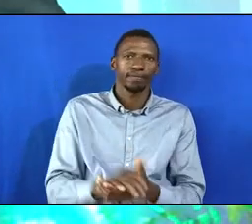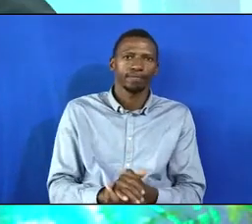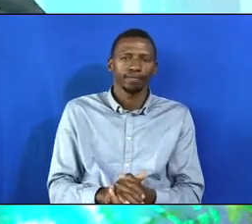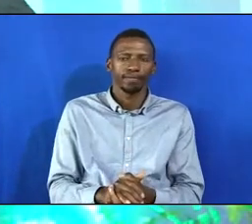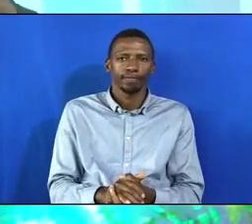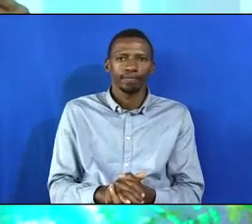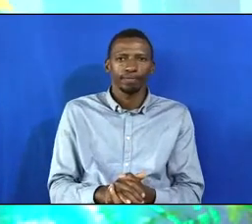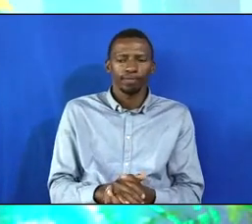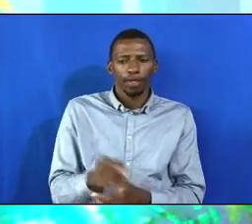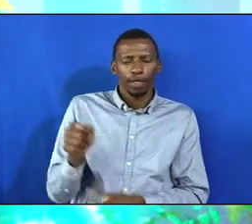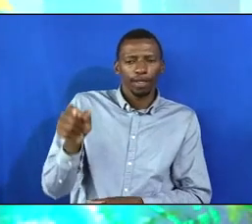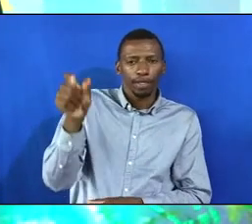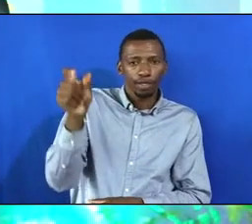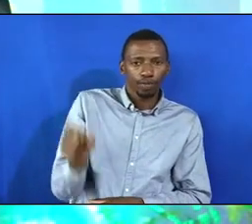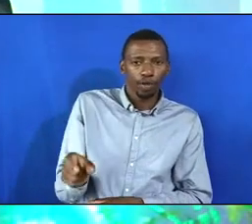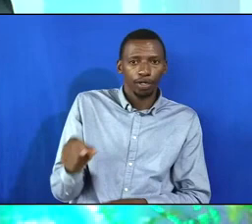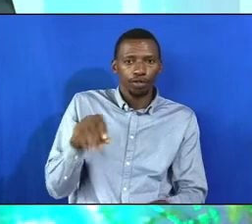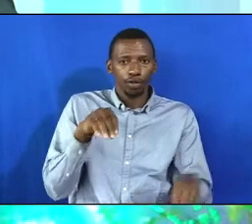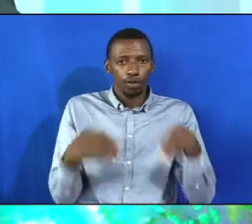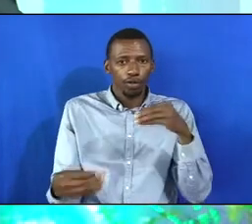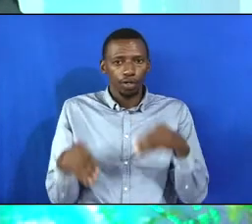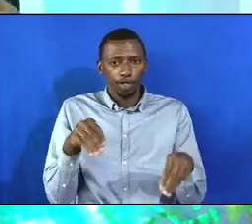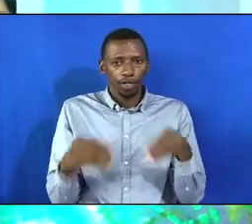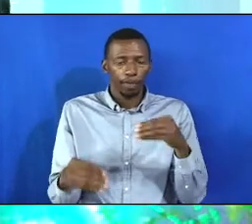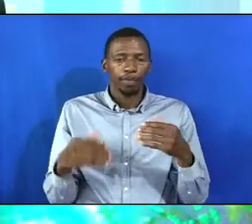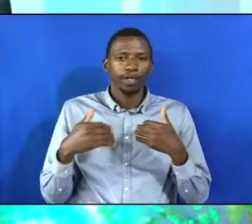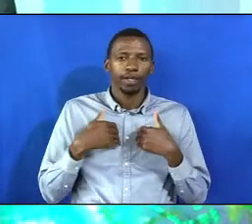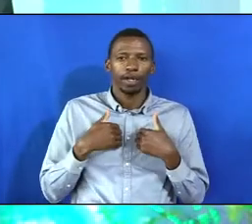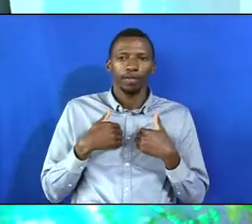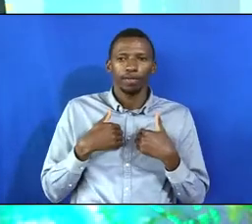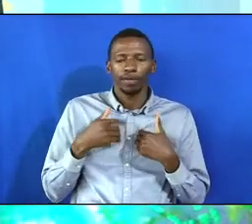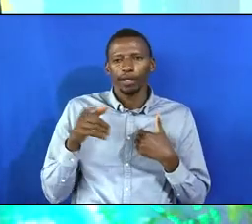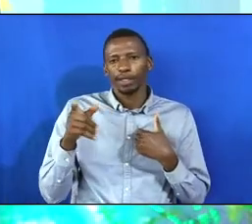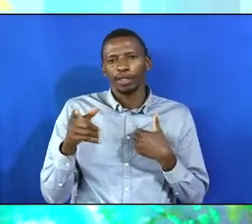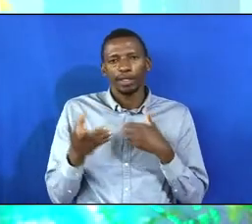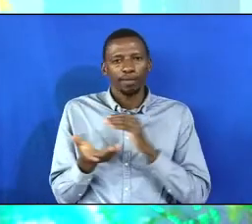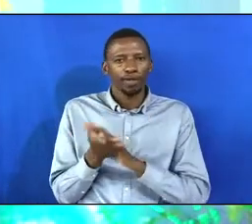The disability of this man here rendered him a beggar.